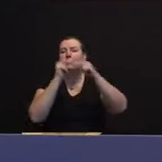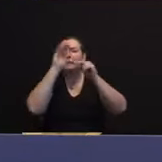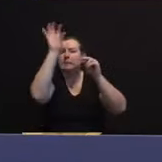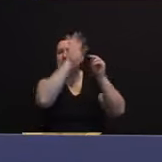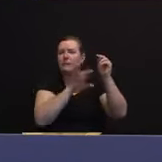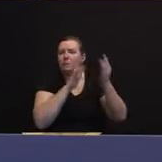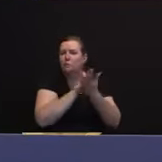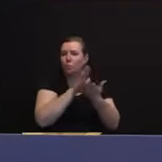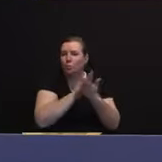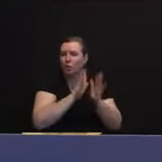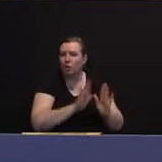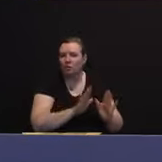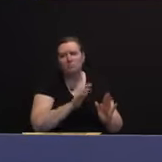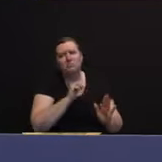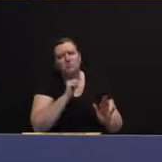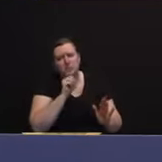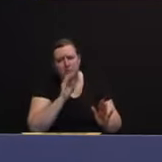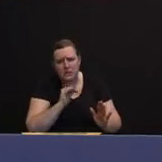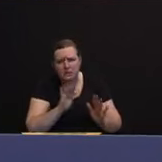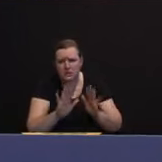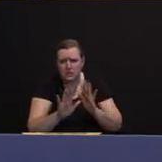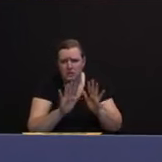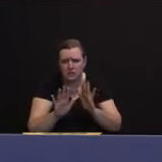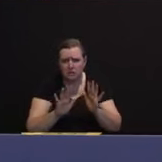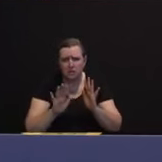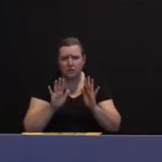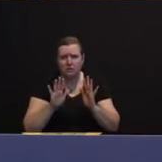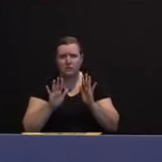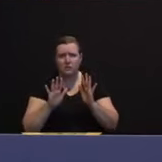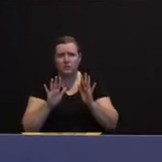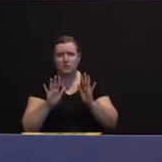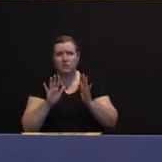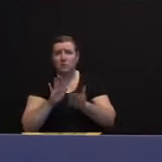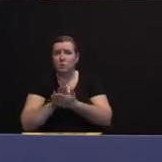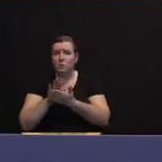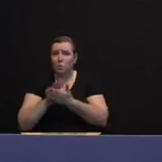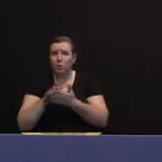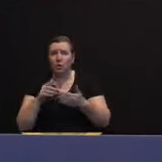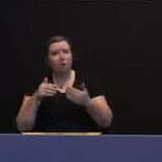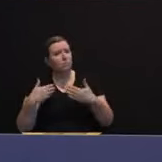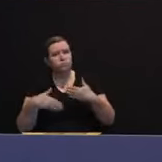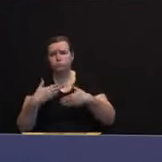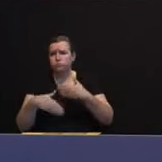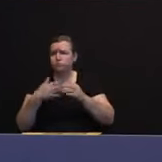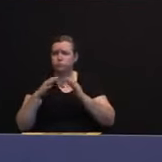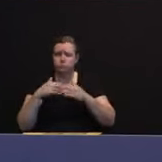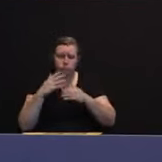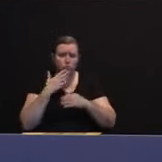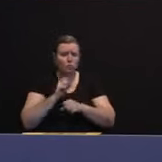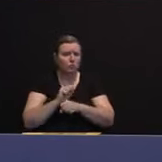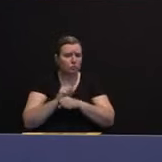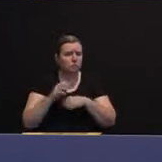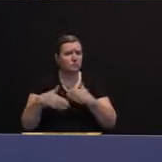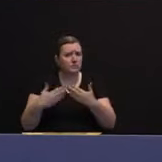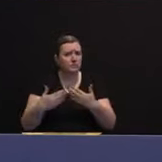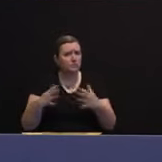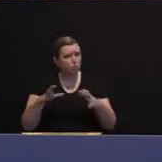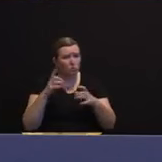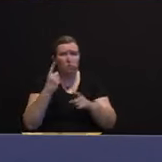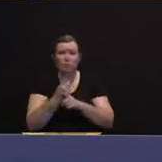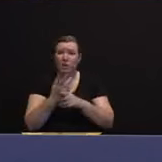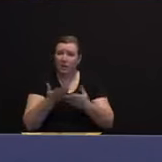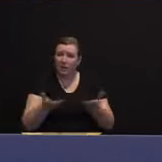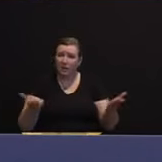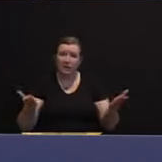and the schools have done an extraordinary job here, I have to say, of just doing the right thing and getting the